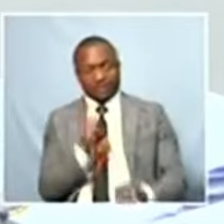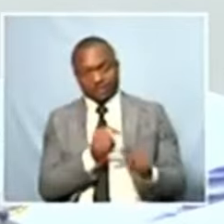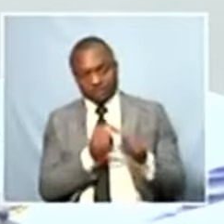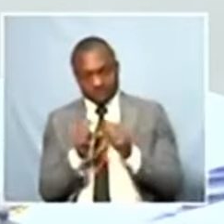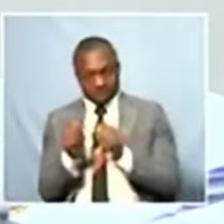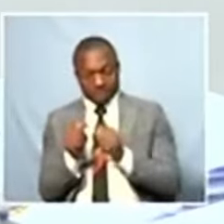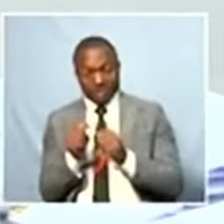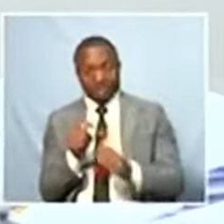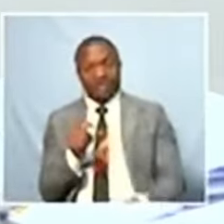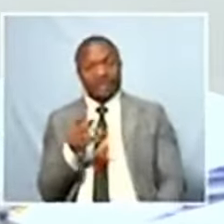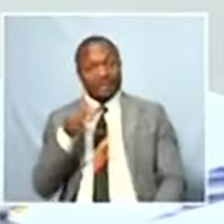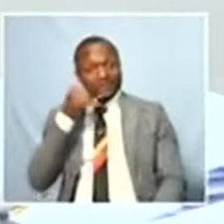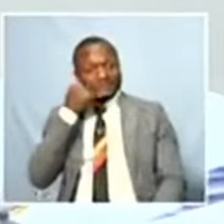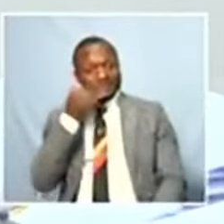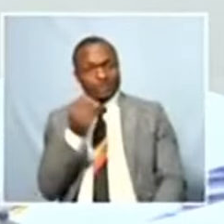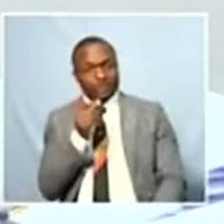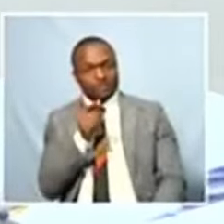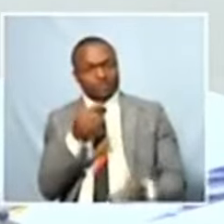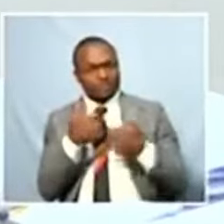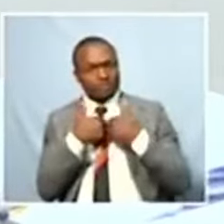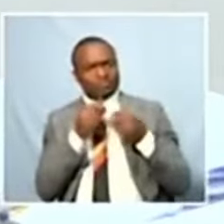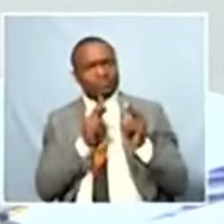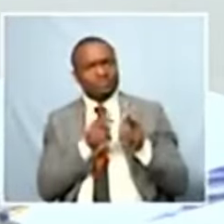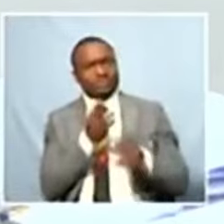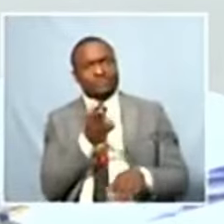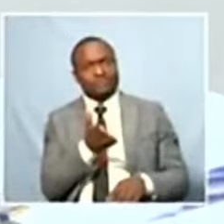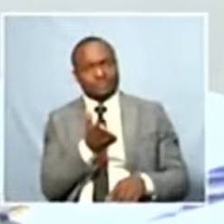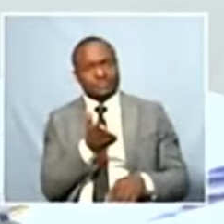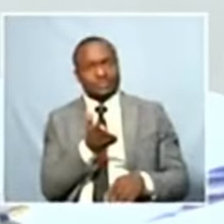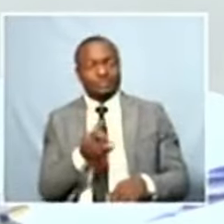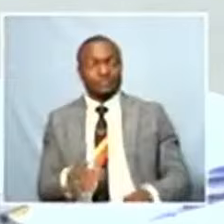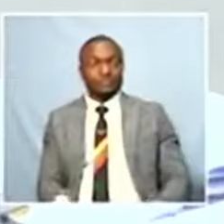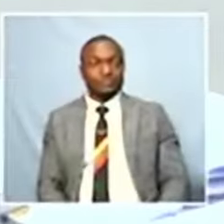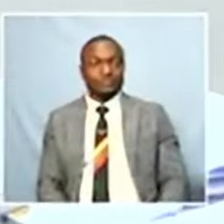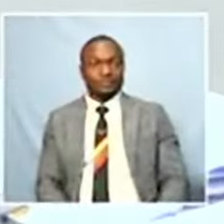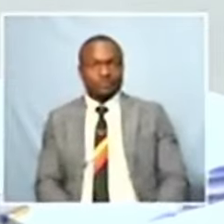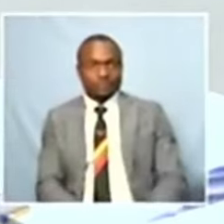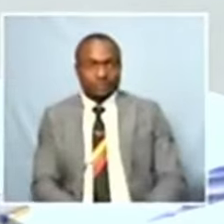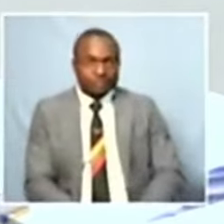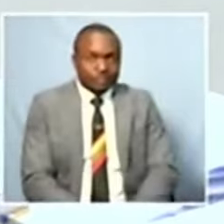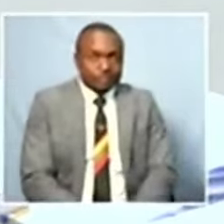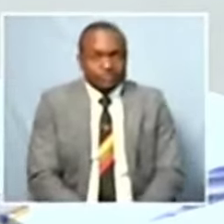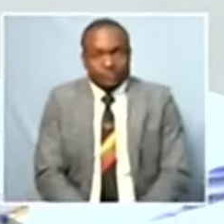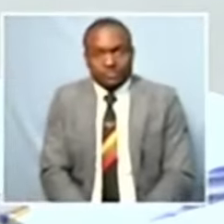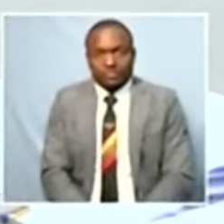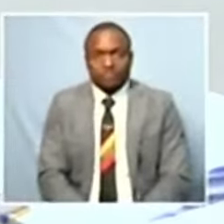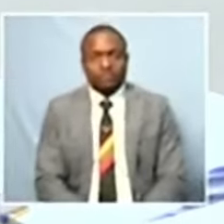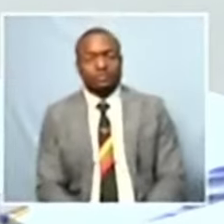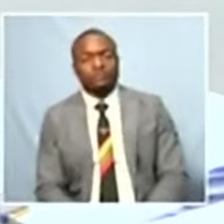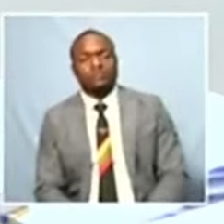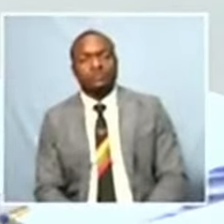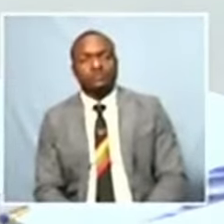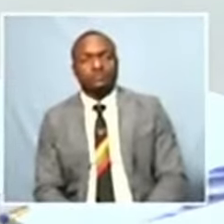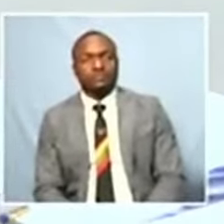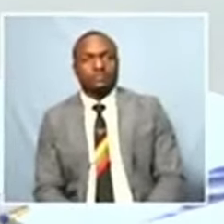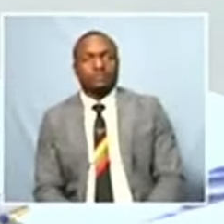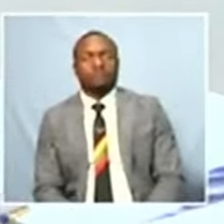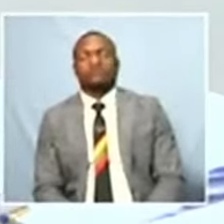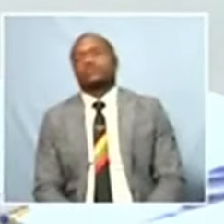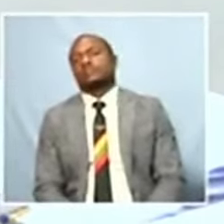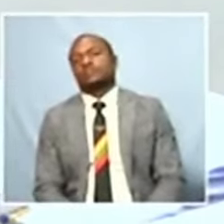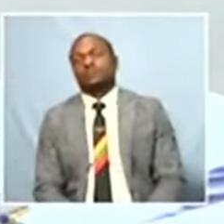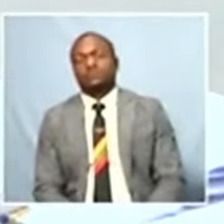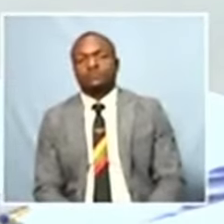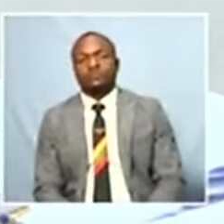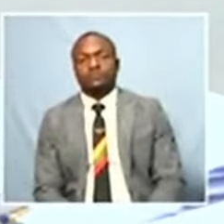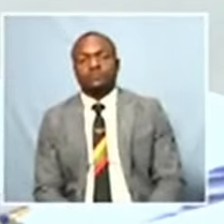The mobile money, do you have a response? It's exempt. That transaction is exempt. It's exempt, yes, from the bank to